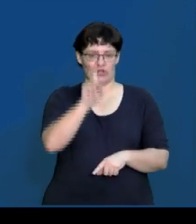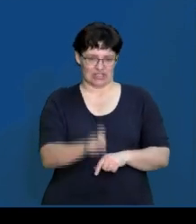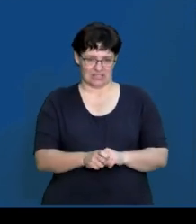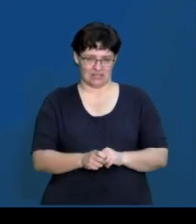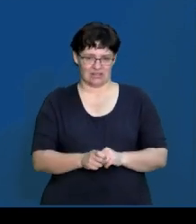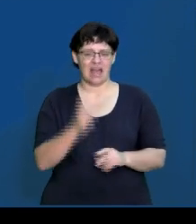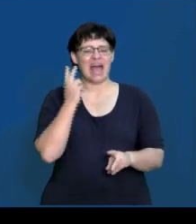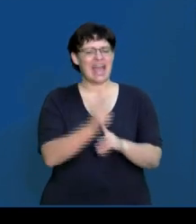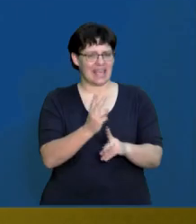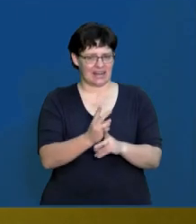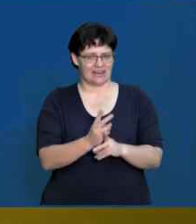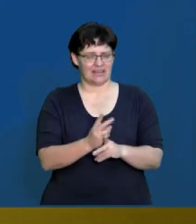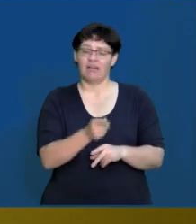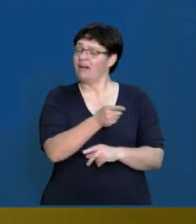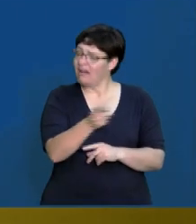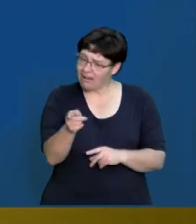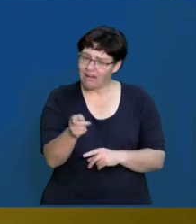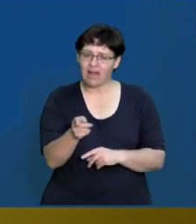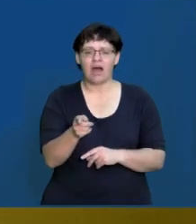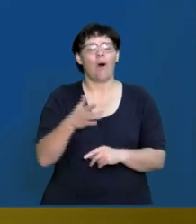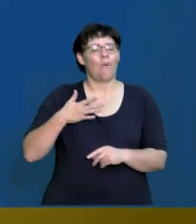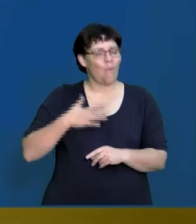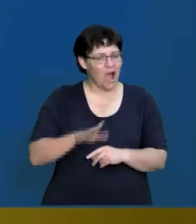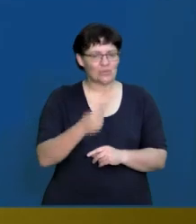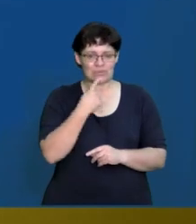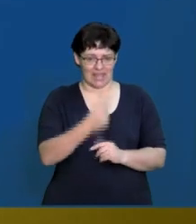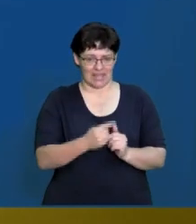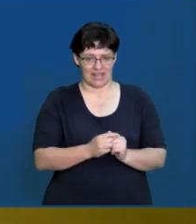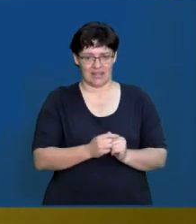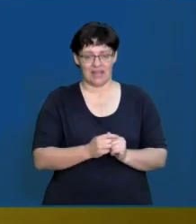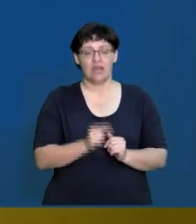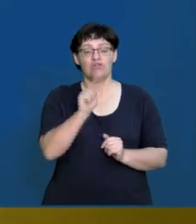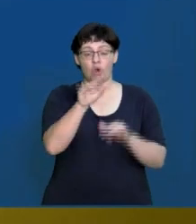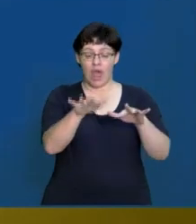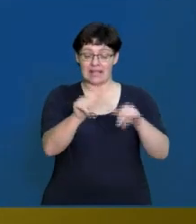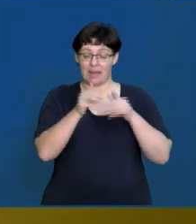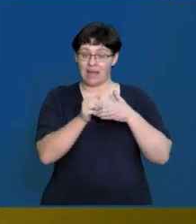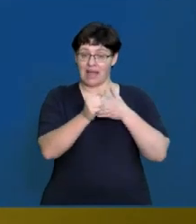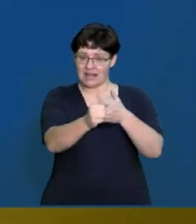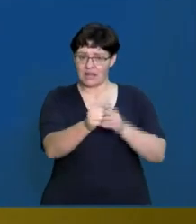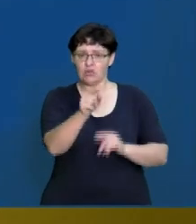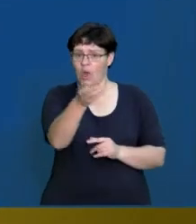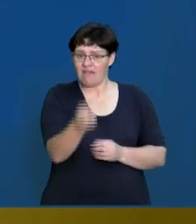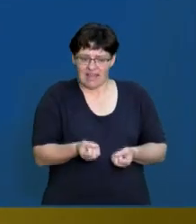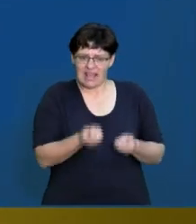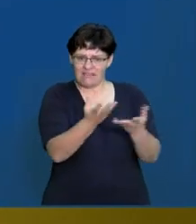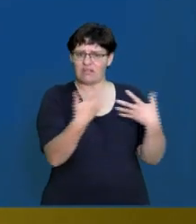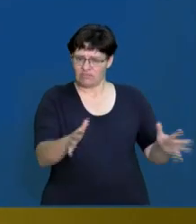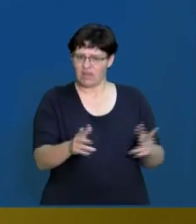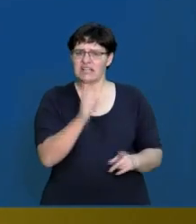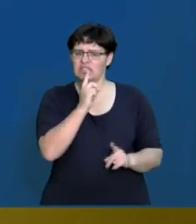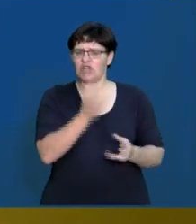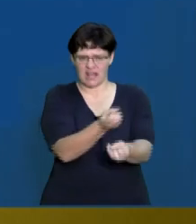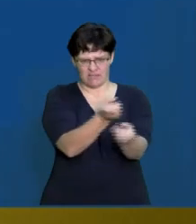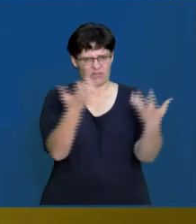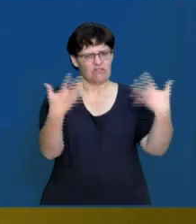questions. Again, boys and girls, I need to also emphasize the point that in your exam guide, the one that you guys were given, I'm sure your teachers have